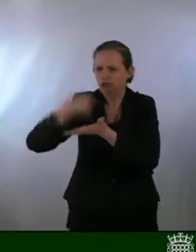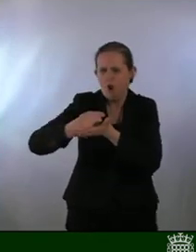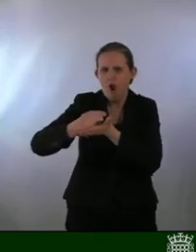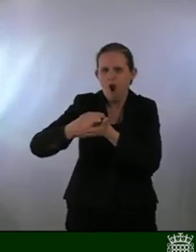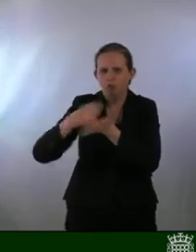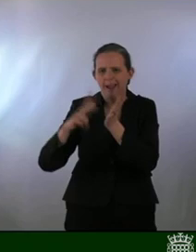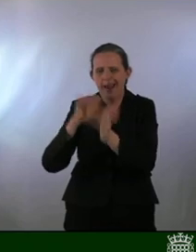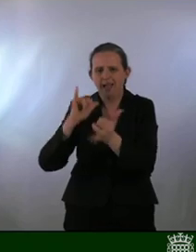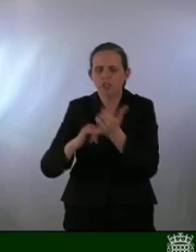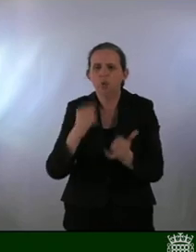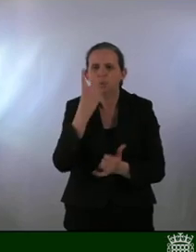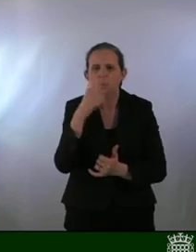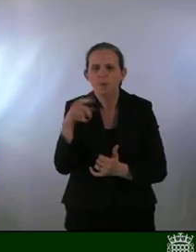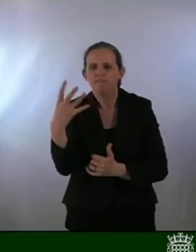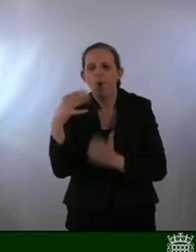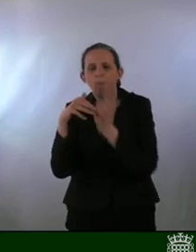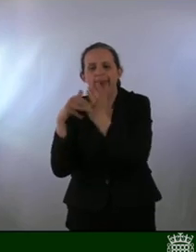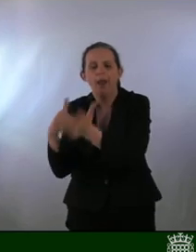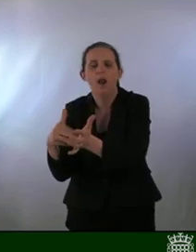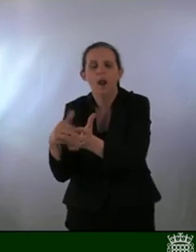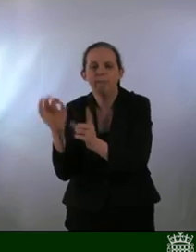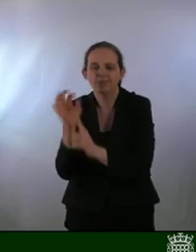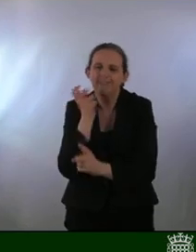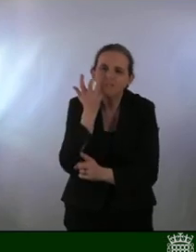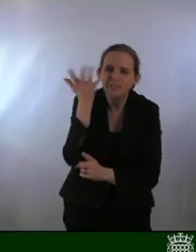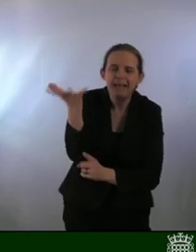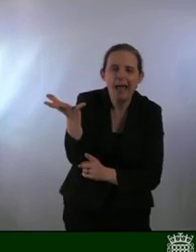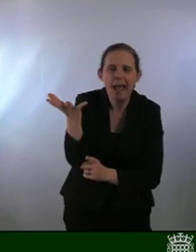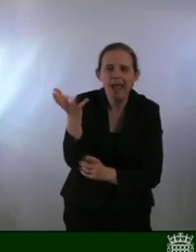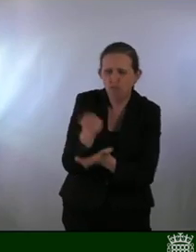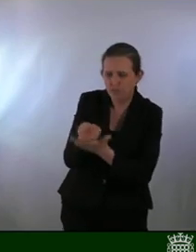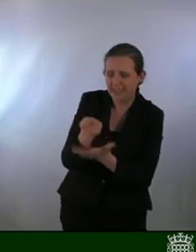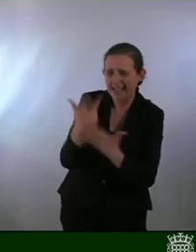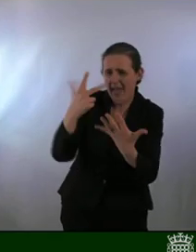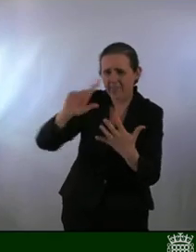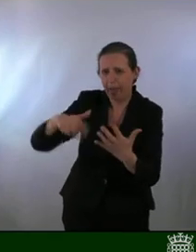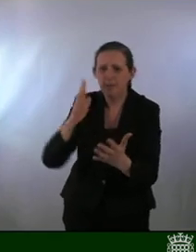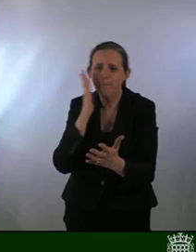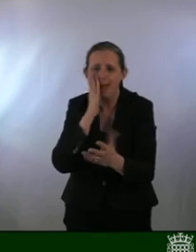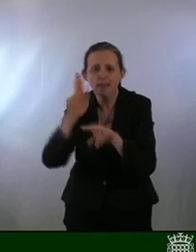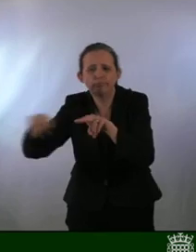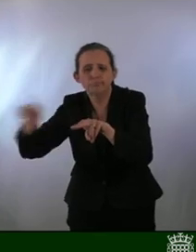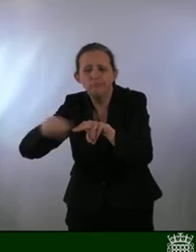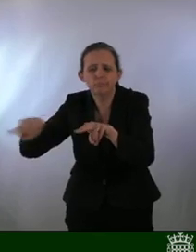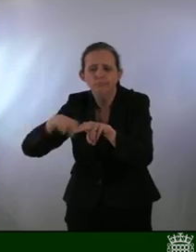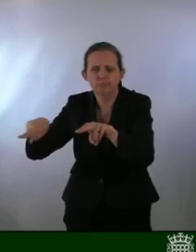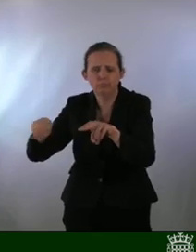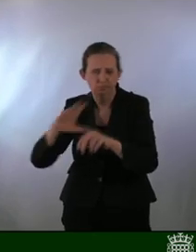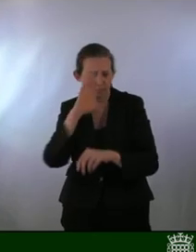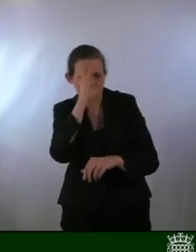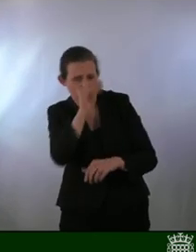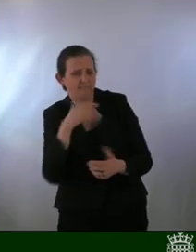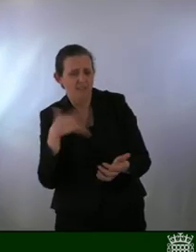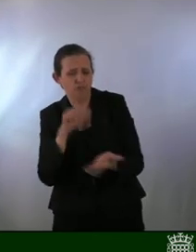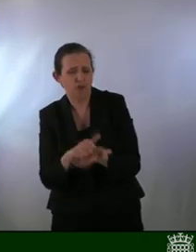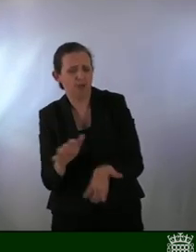a day for the rental of 8,000 beds. Does he really feel that that's the right way to go, given that this is a national effort, that we